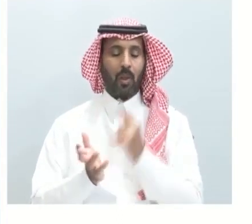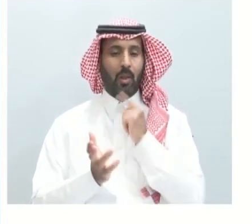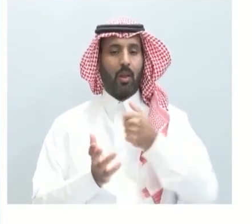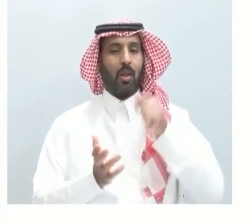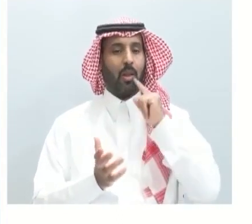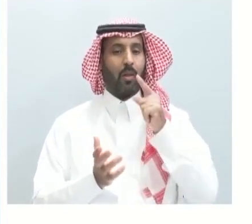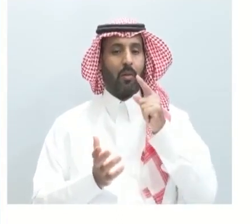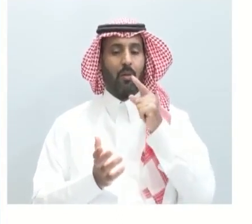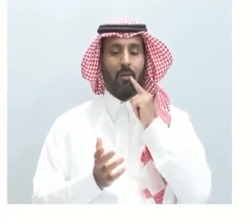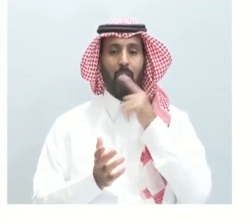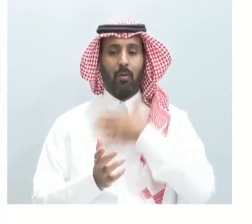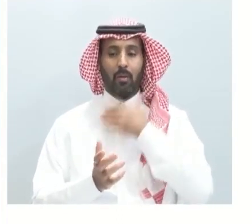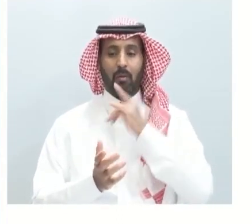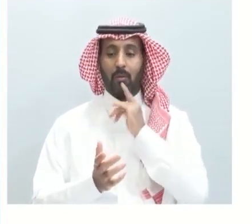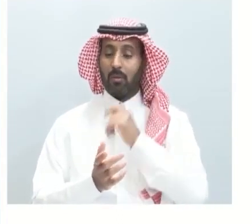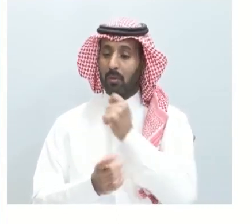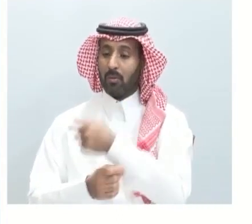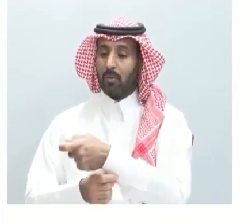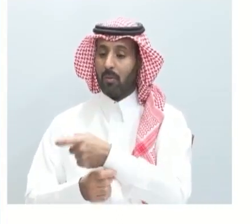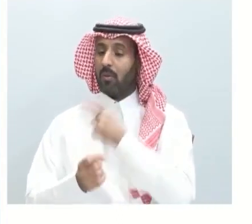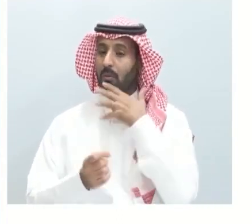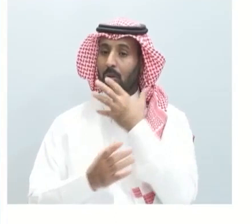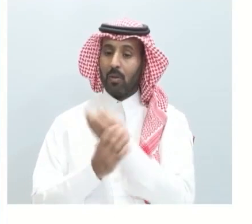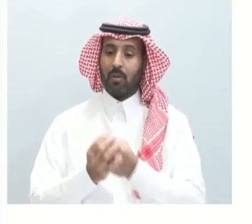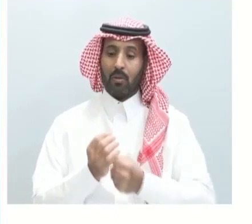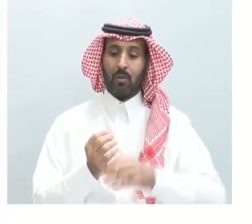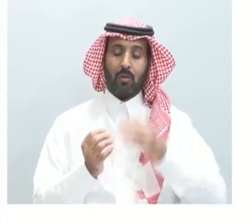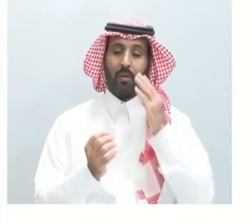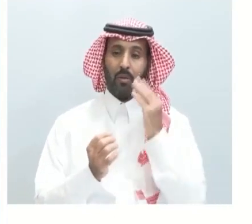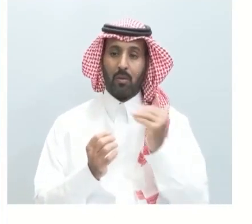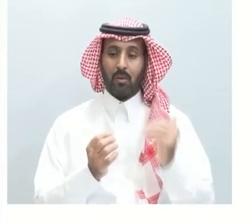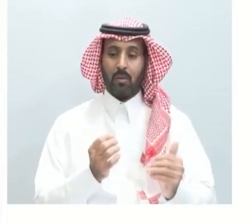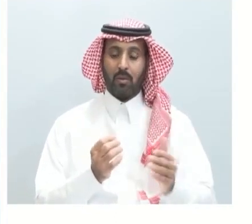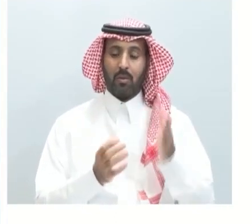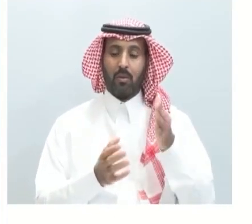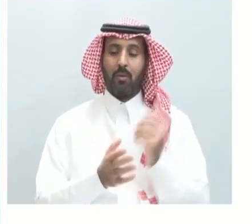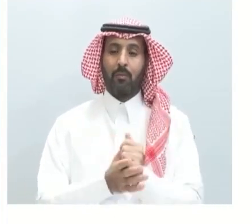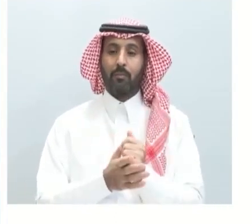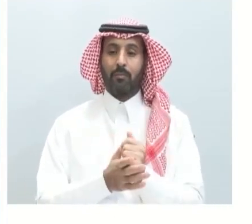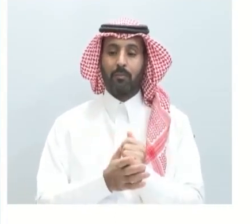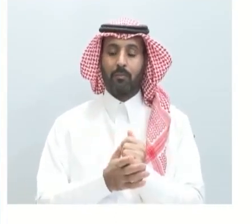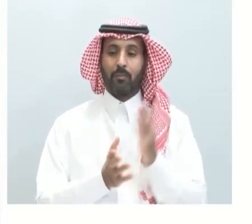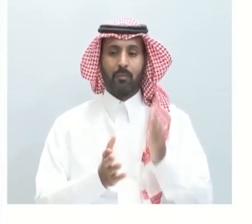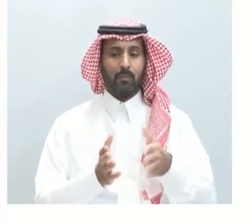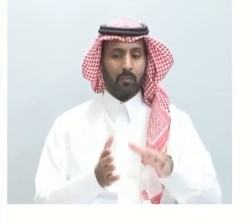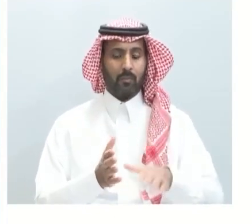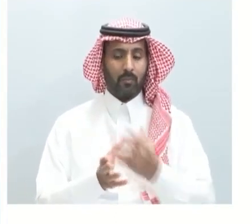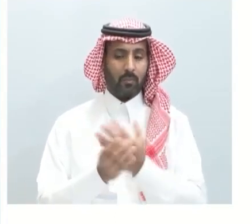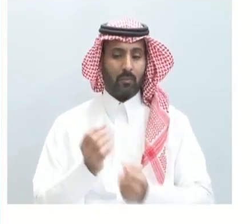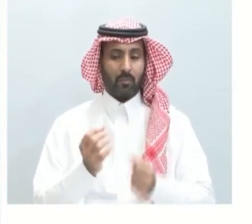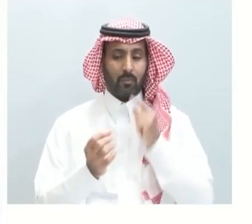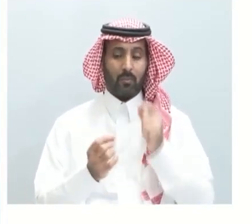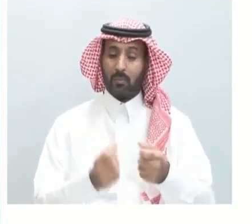are the parents giving their son what are the parents giving uh their son a